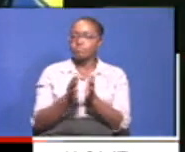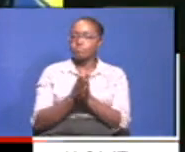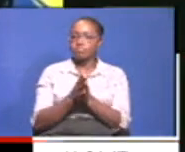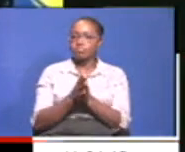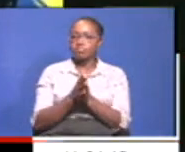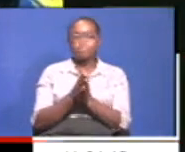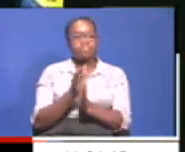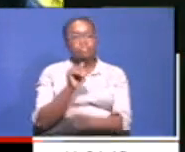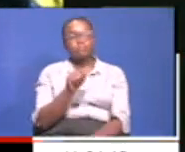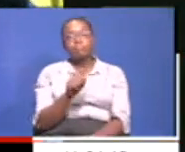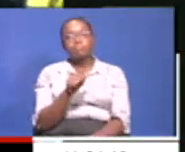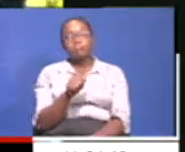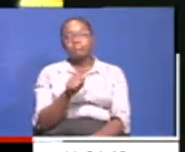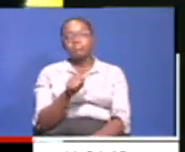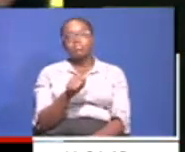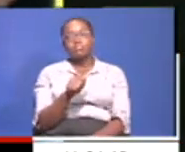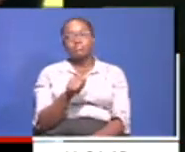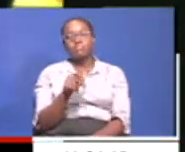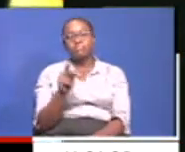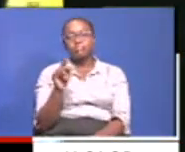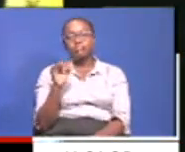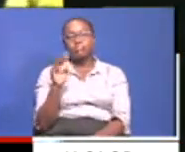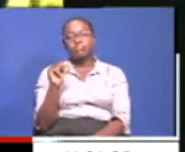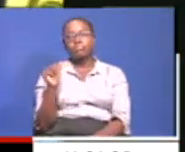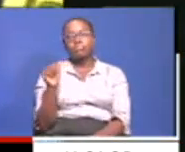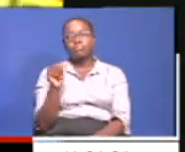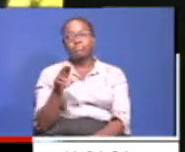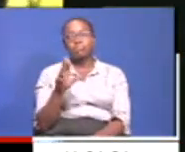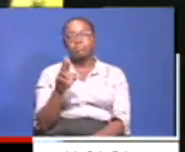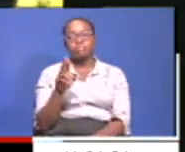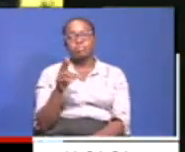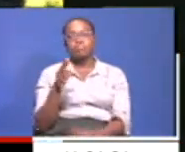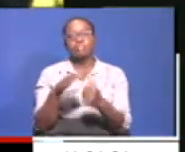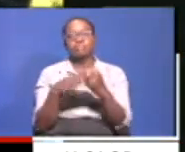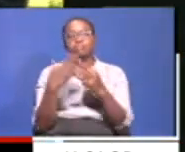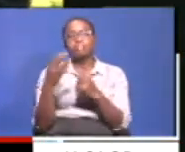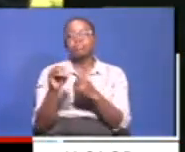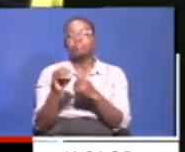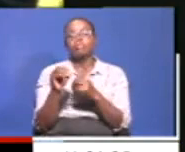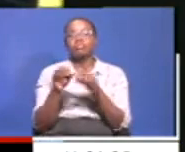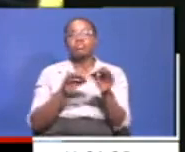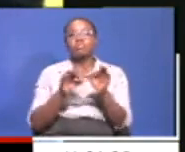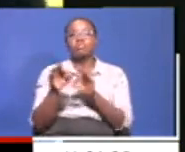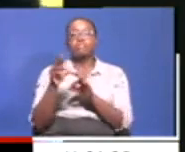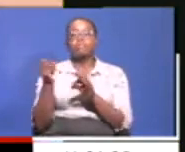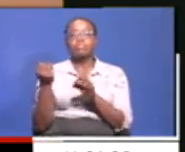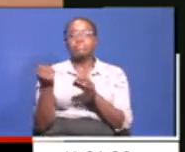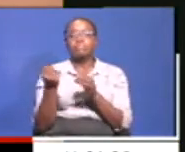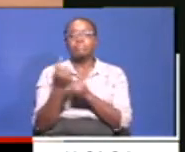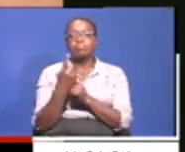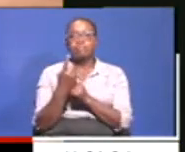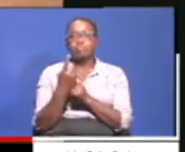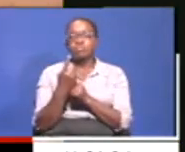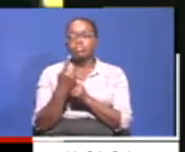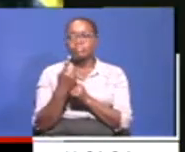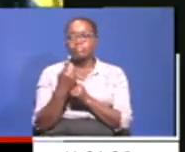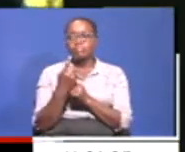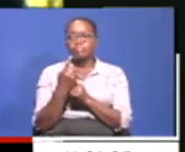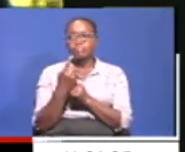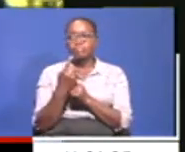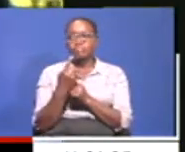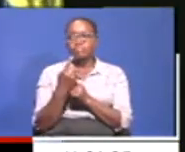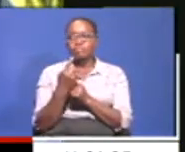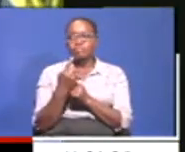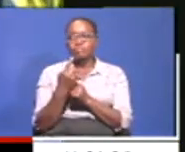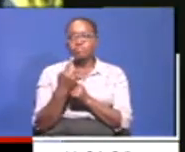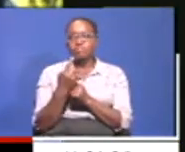Yeah, the rally I did with Kimaru was about 940 kilometers. That was in 2011. And you see, that was